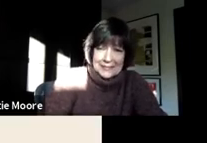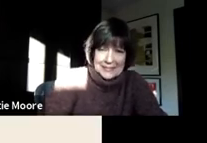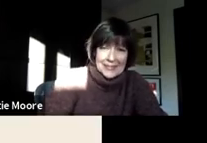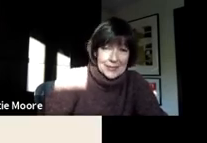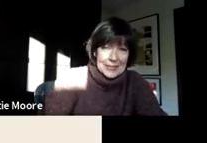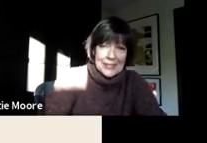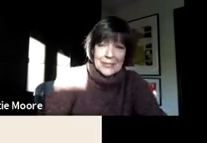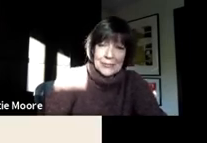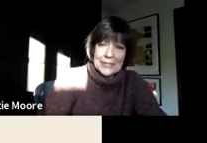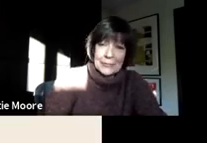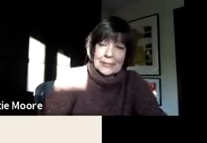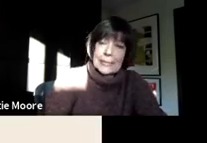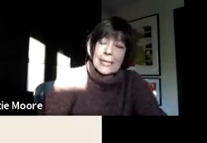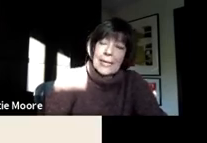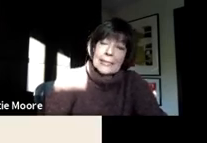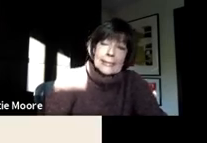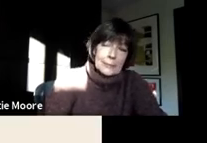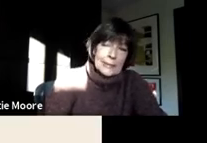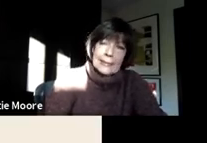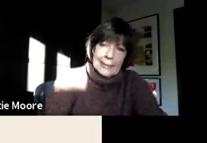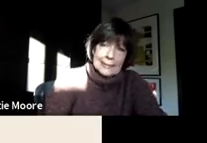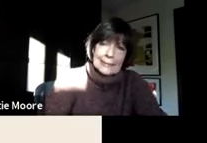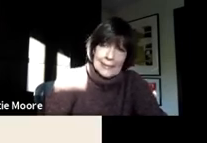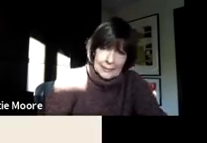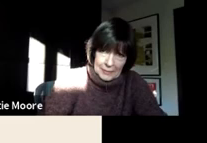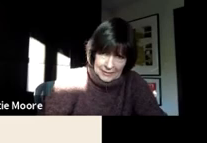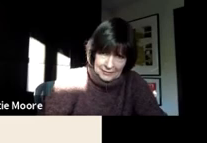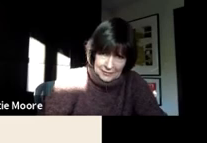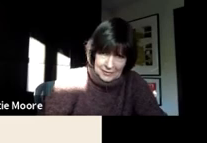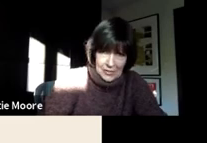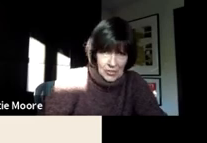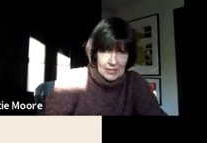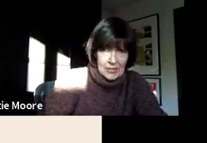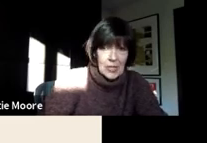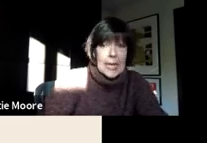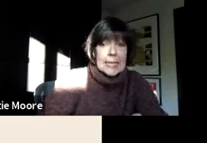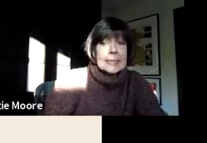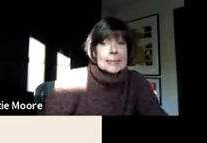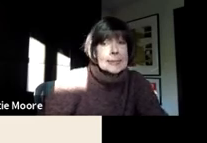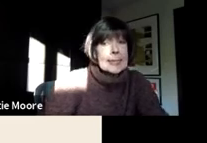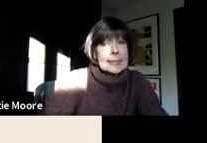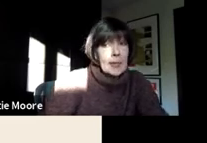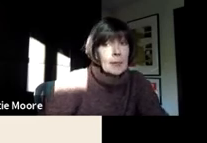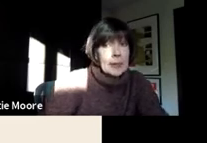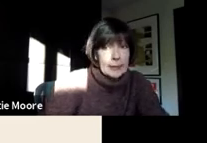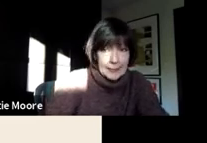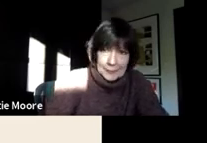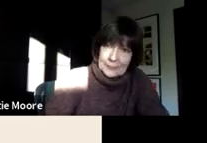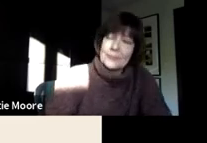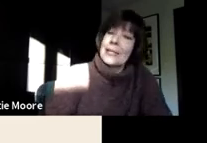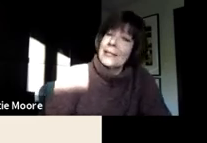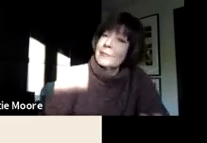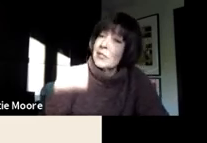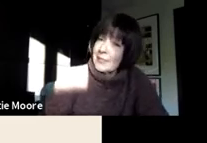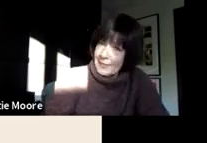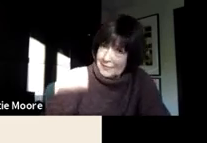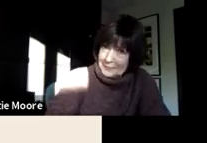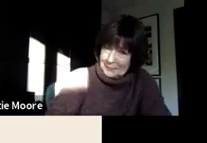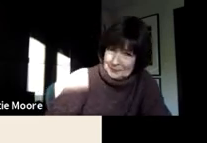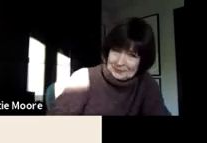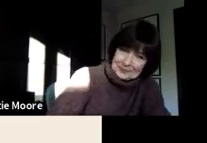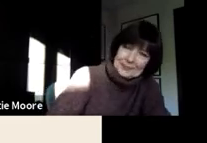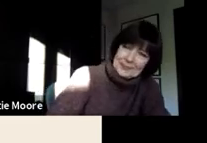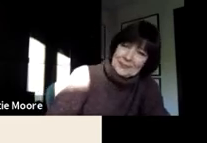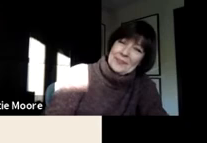1994, 2021. And somebody got a lot of money for this change in the size of the bun. I'm just saying.